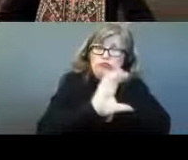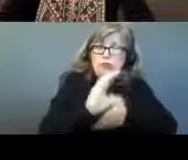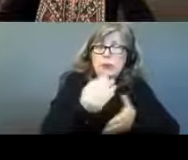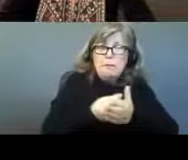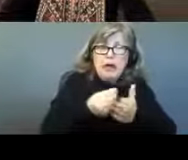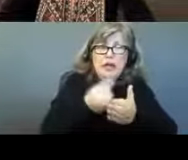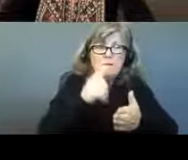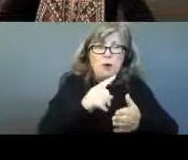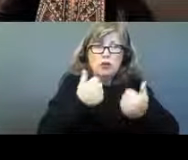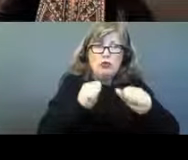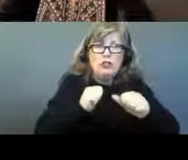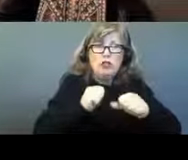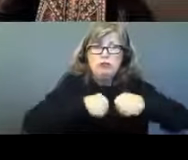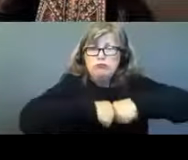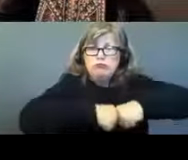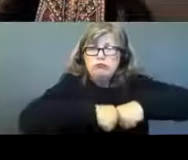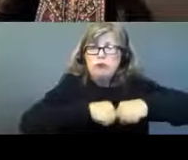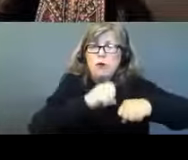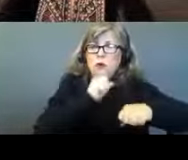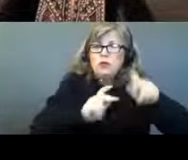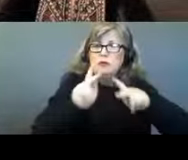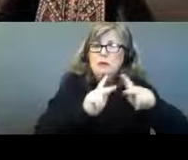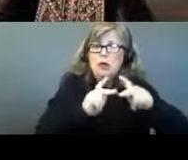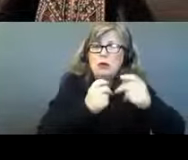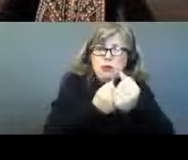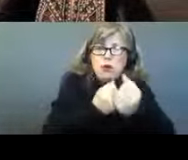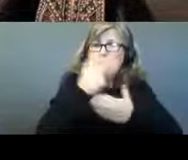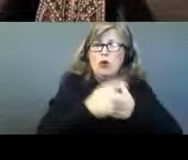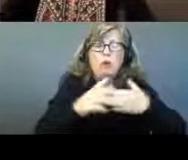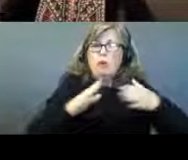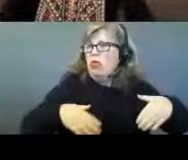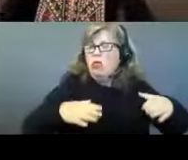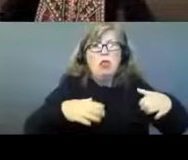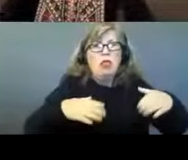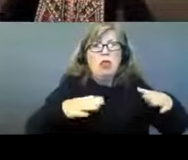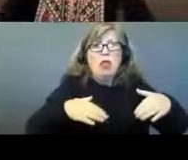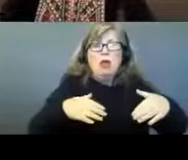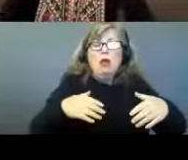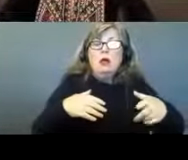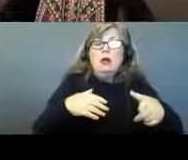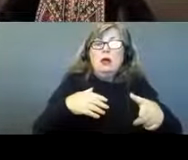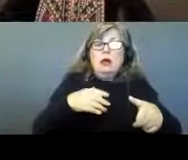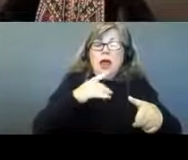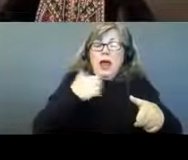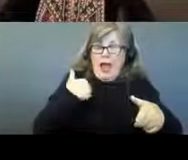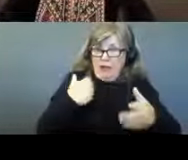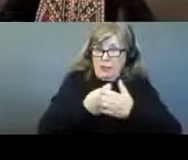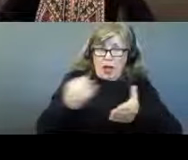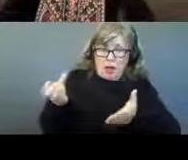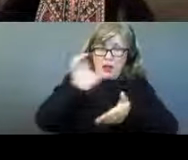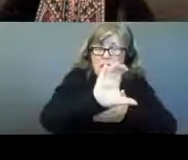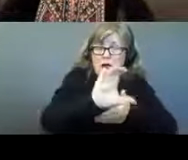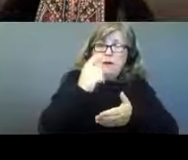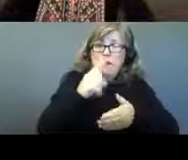and support programs. At the time of writing, there has been no dedicated additional funding for shelters